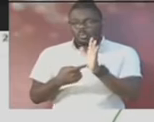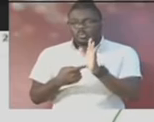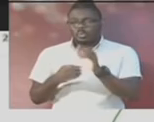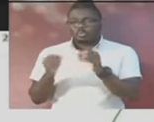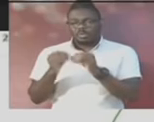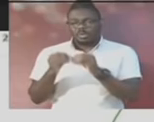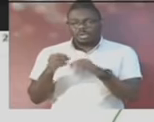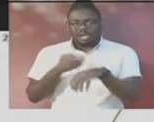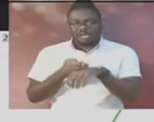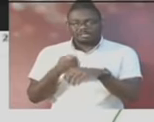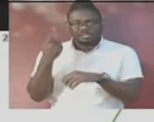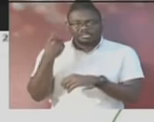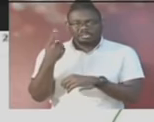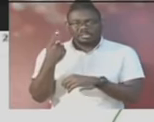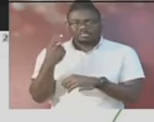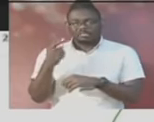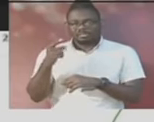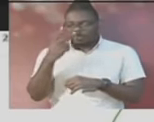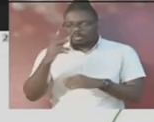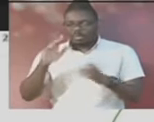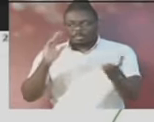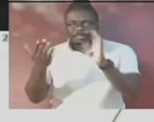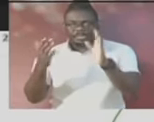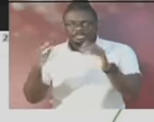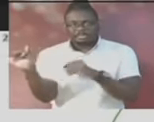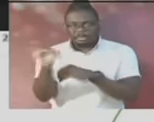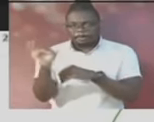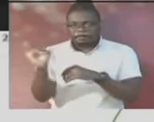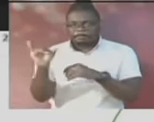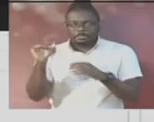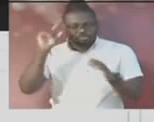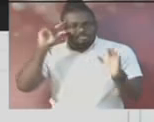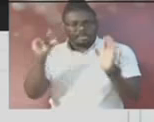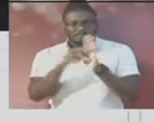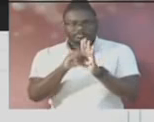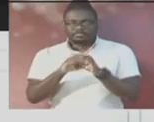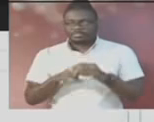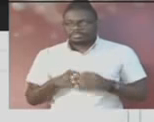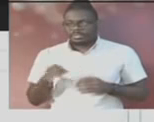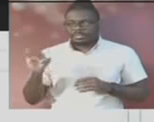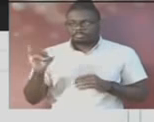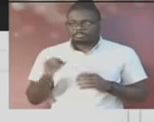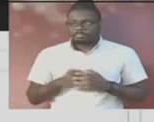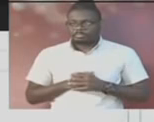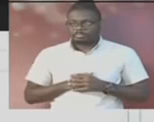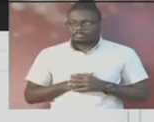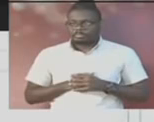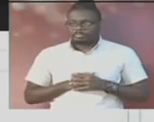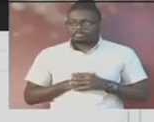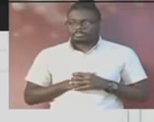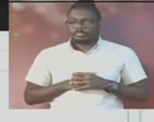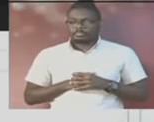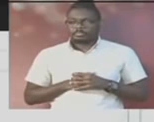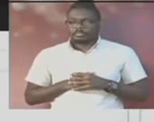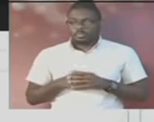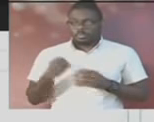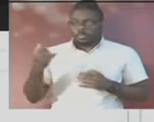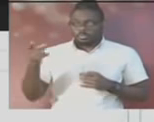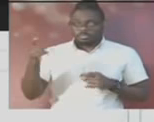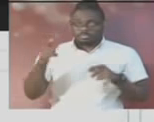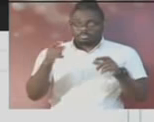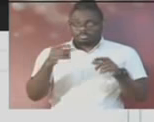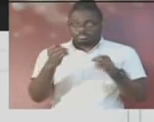what it looks like when you're comparing everything on the same scale. Next slide. If we just look at the projections of those active cases, we see where